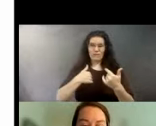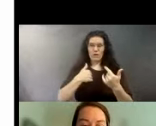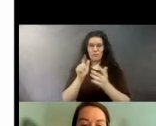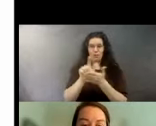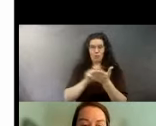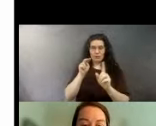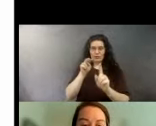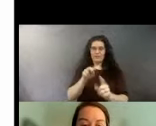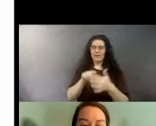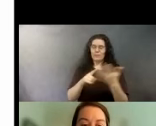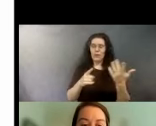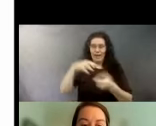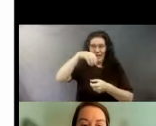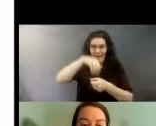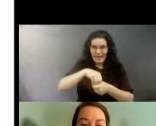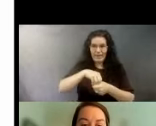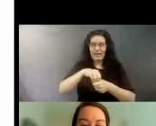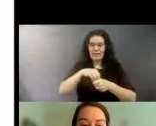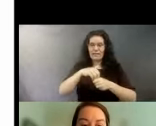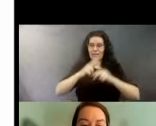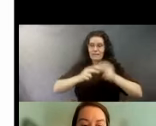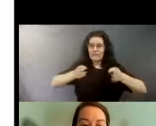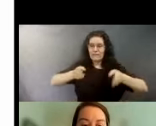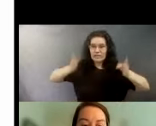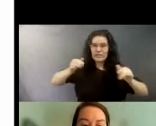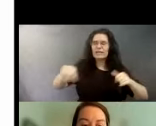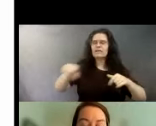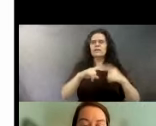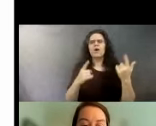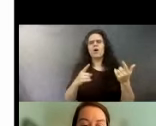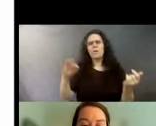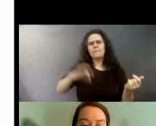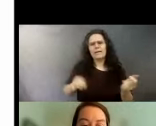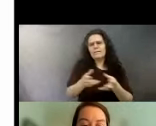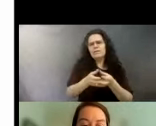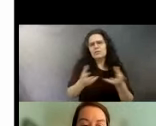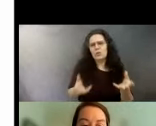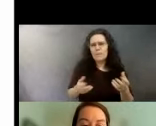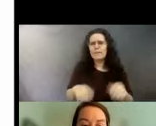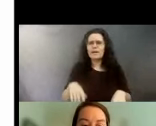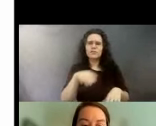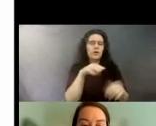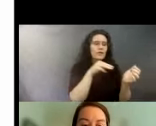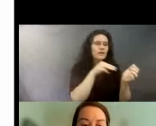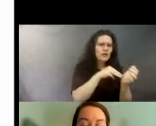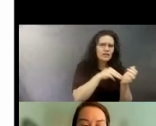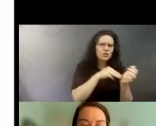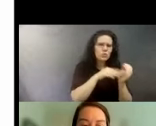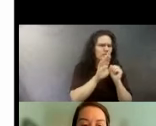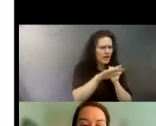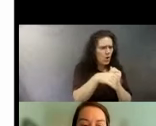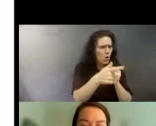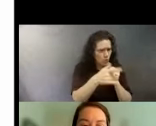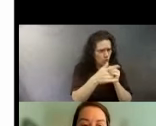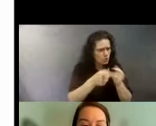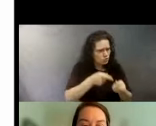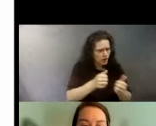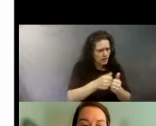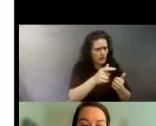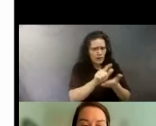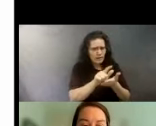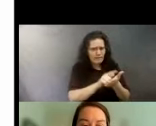catch patients, you sort of, a patient's having an issue, they present to their doctor, the doctor's like, hey, there's a lawyer down the hall, let me just walk you over and introduce